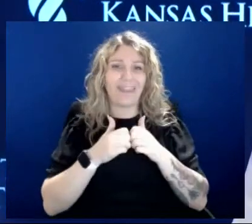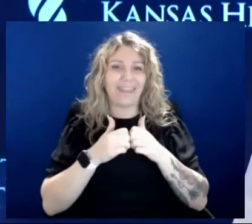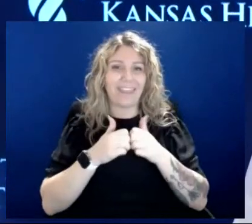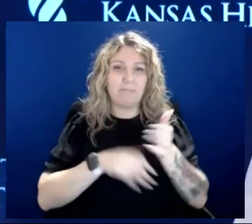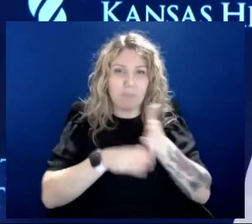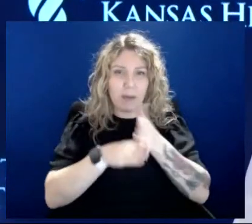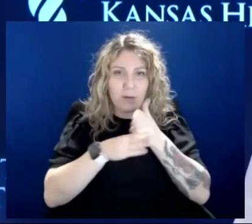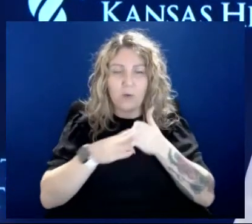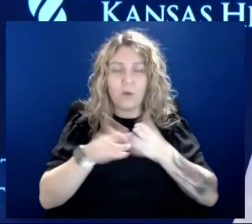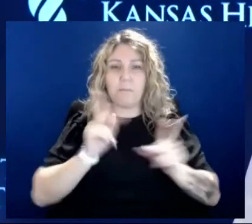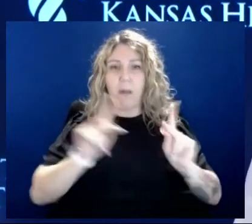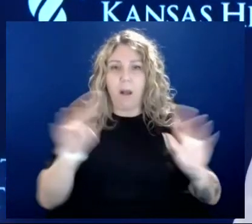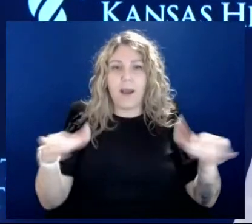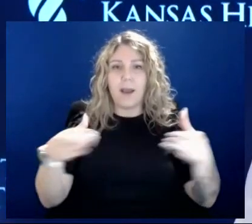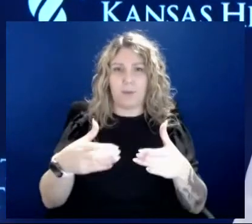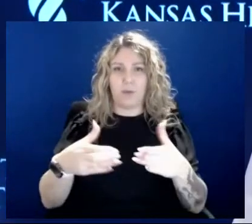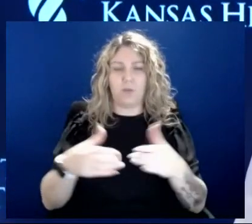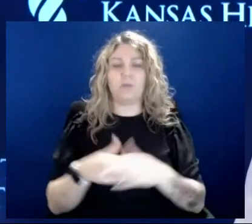funding's